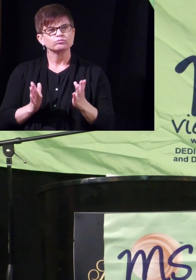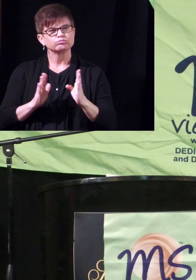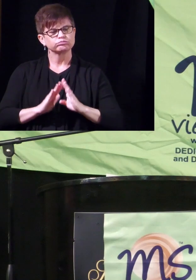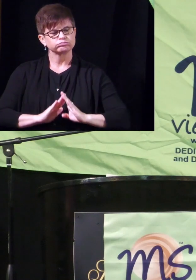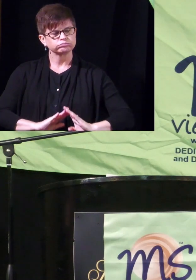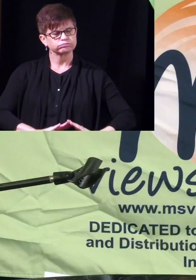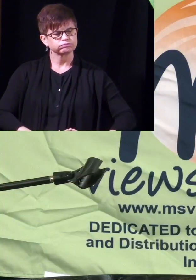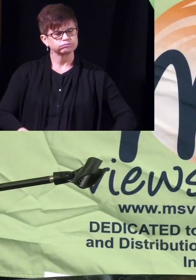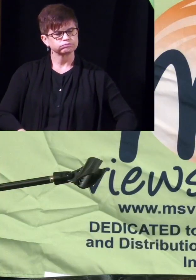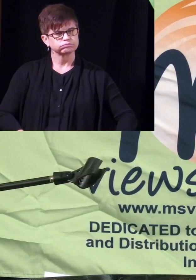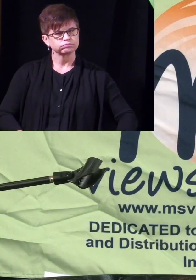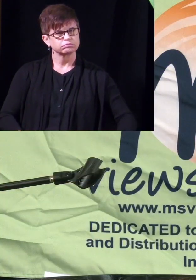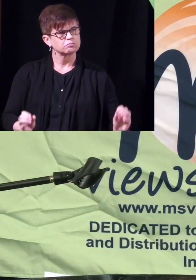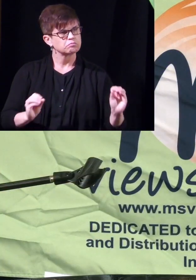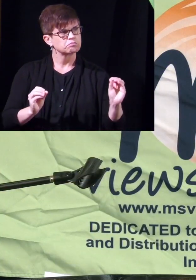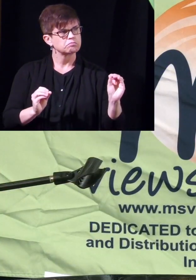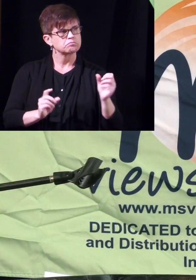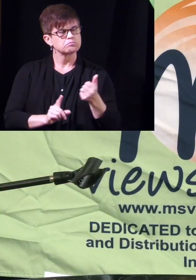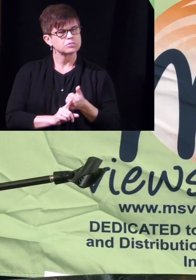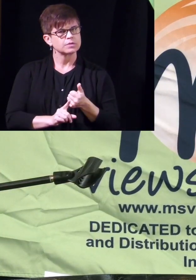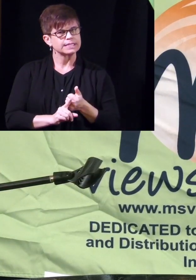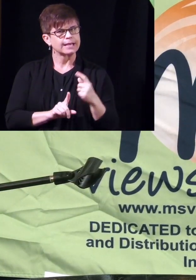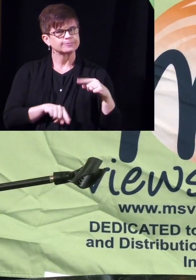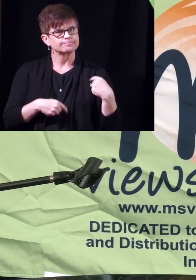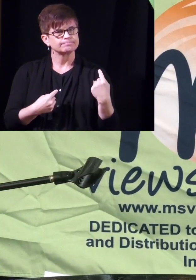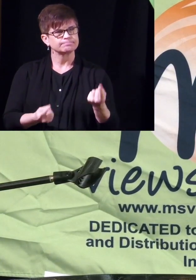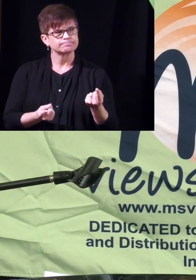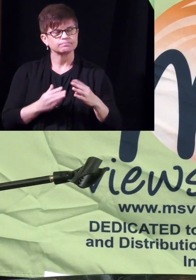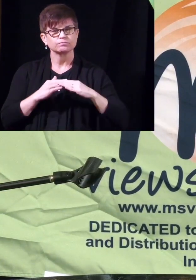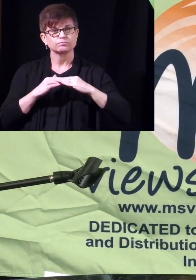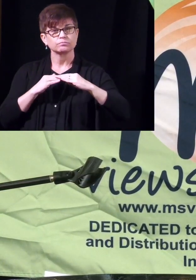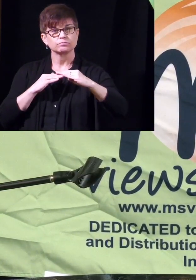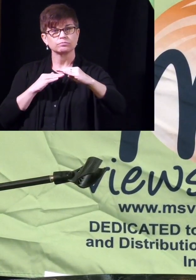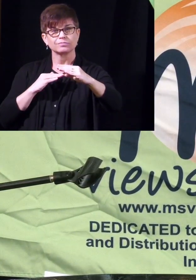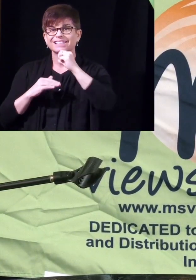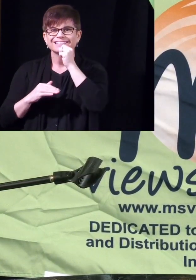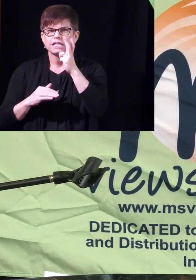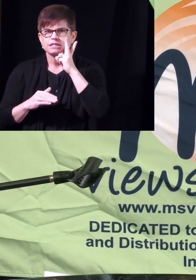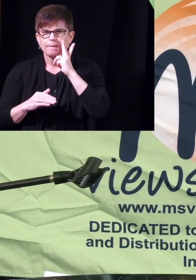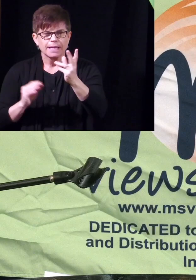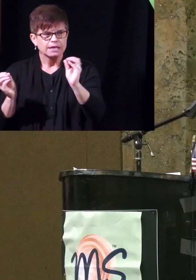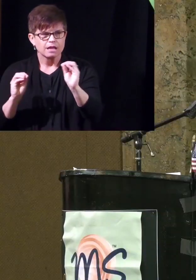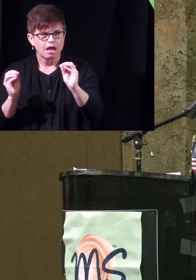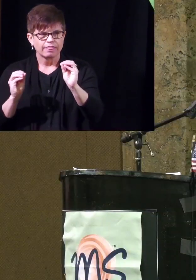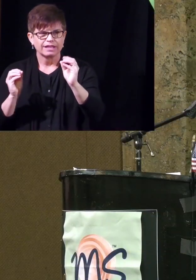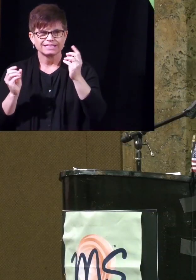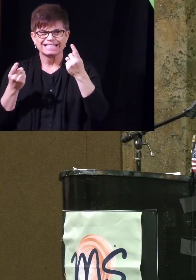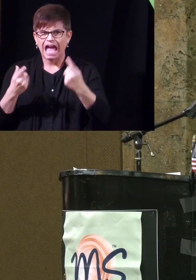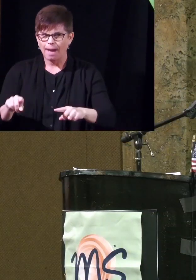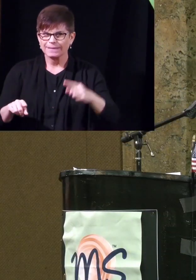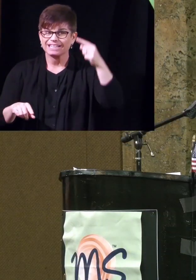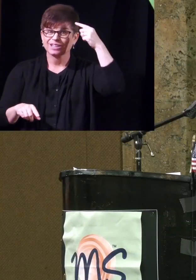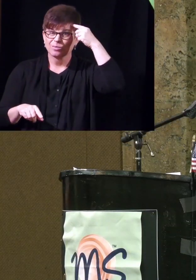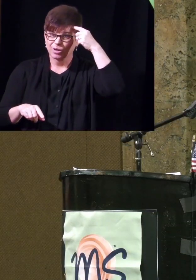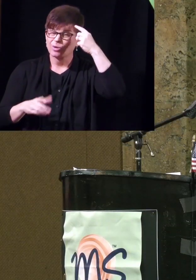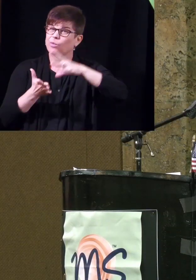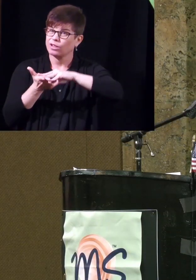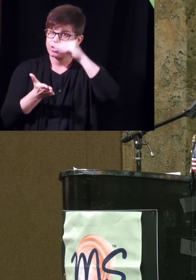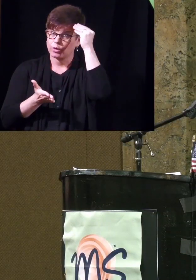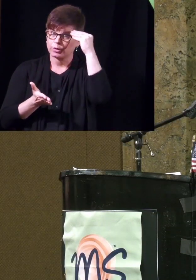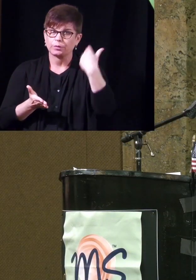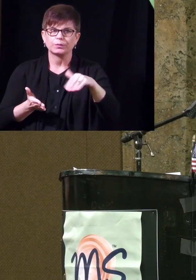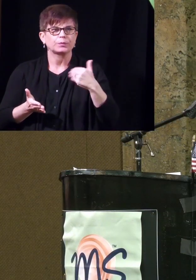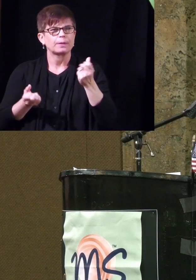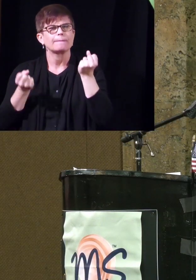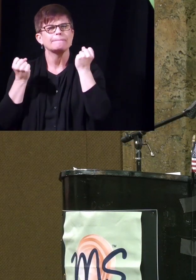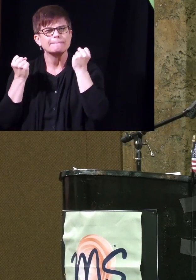while. That means they're not having an attack. They're stable. Doesn't mean that there's nothing happening in the brain, because now we're learning that there may be things happening in the